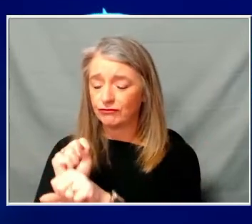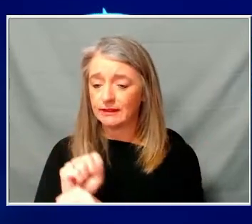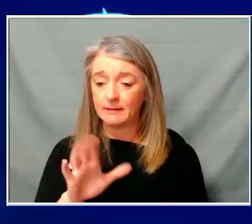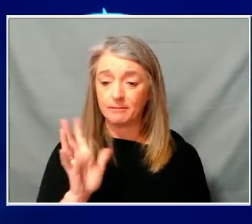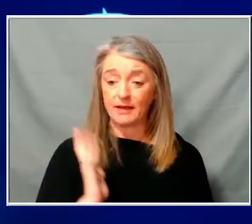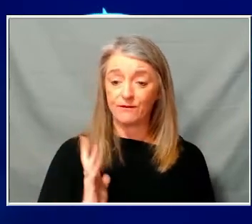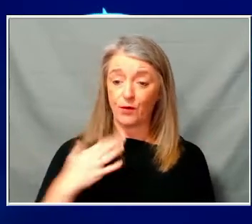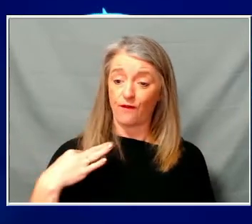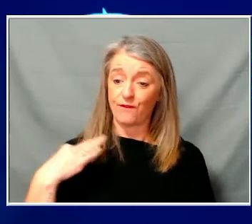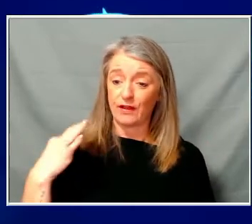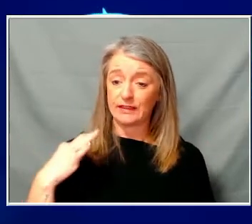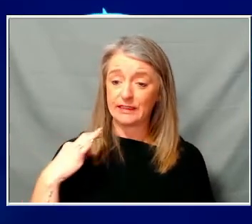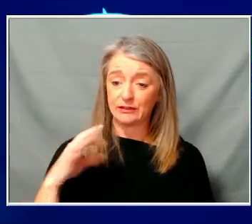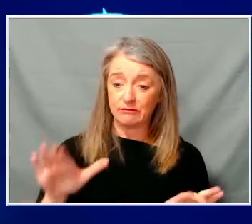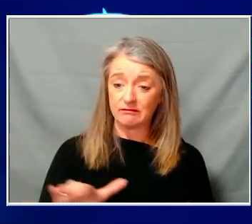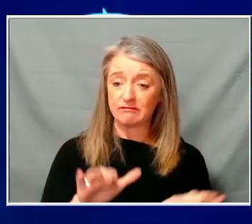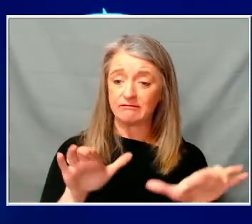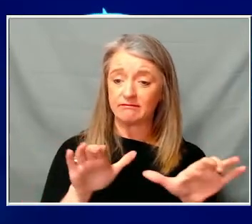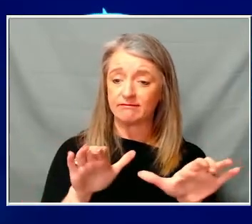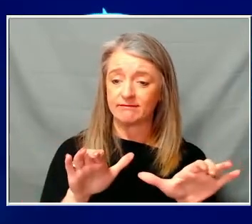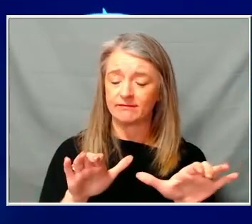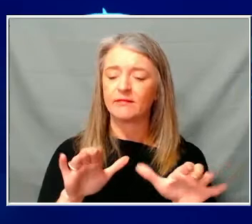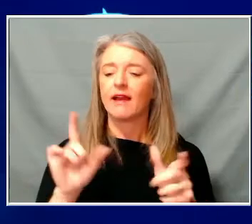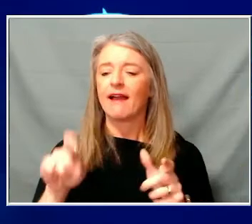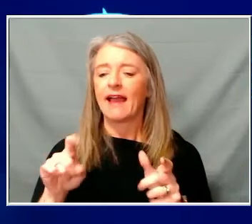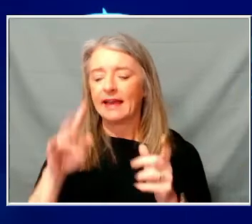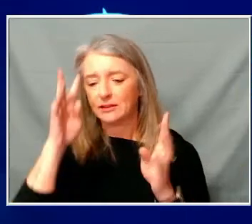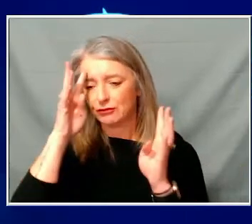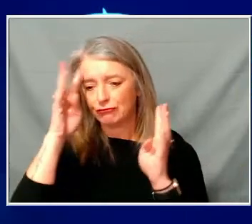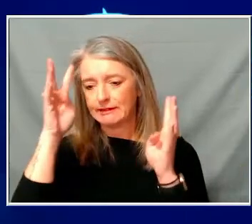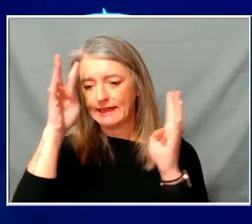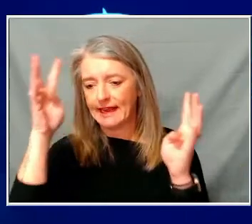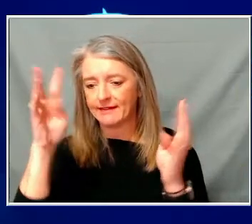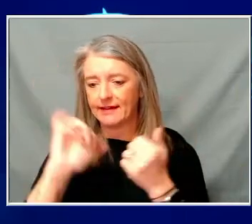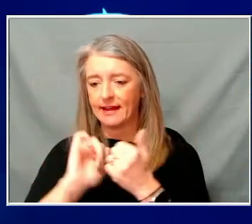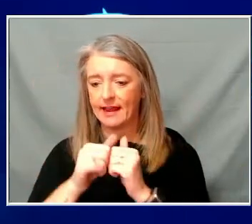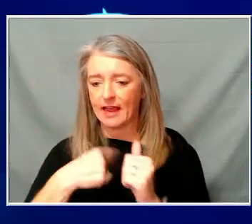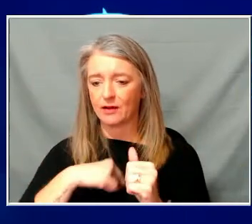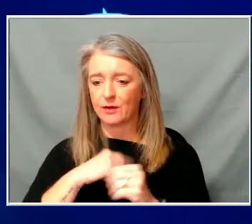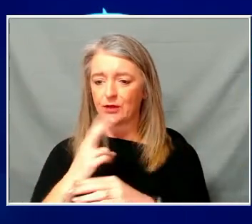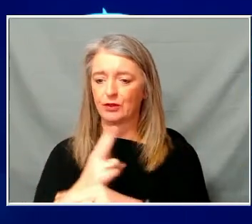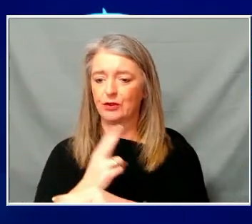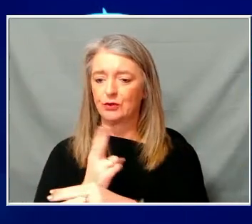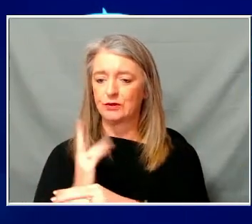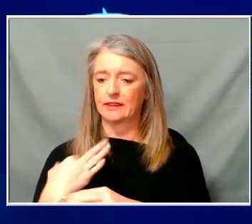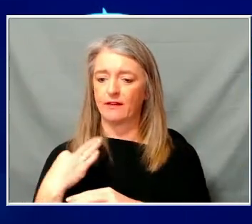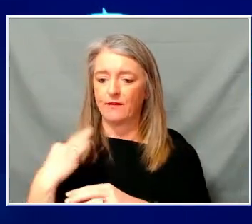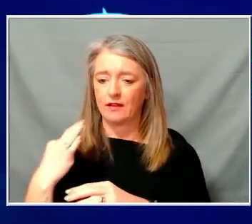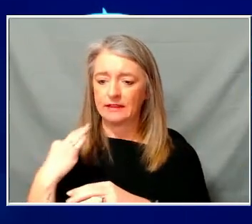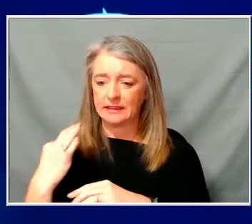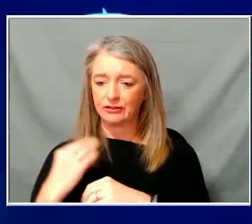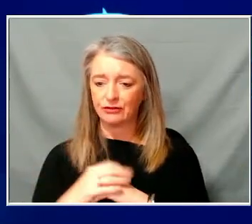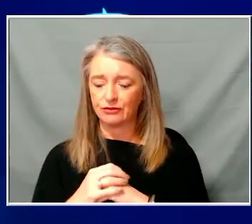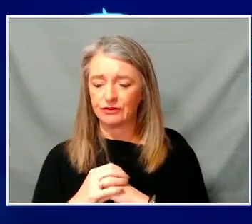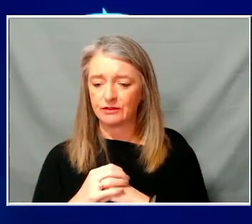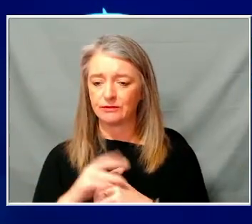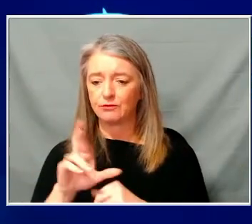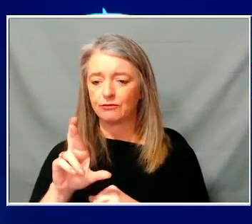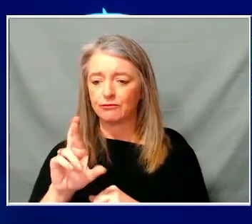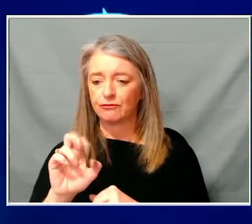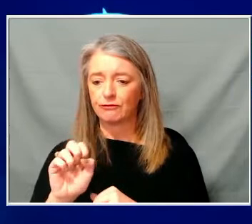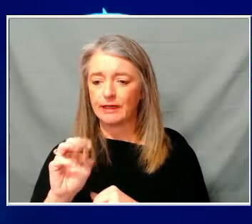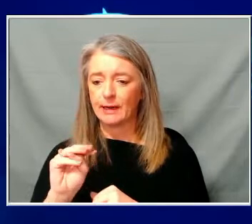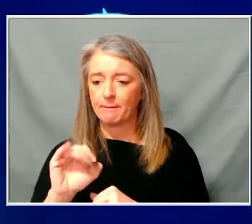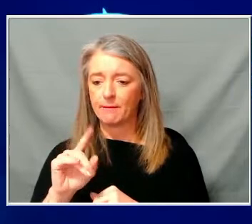would do, and so we had to be creative as to how we were utilizing our volunteers remotely, and that was